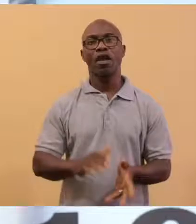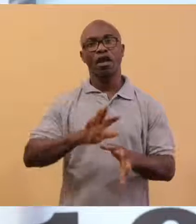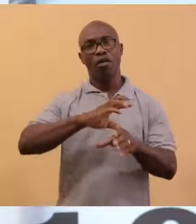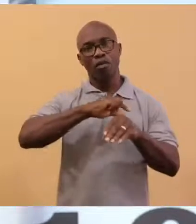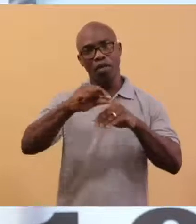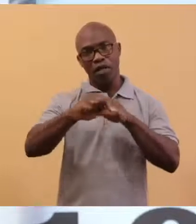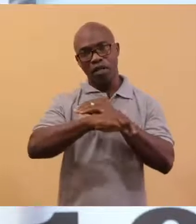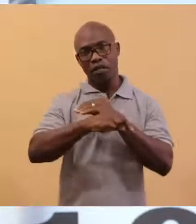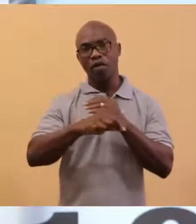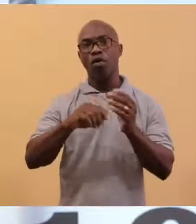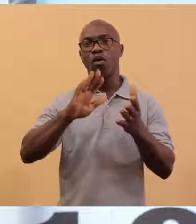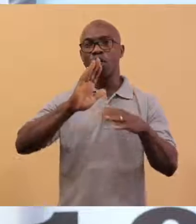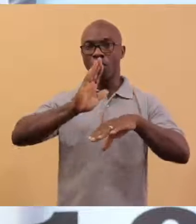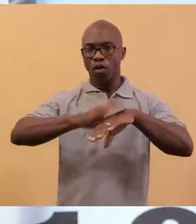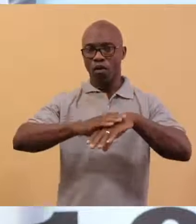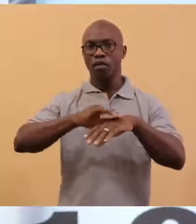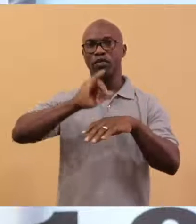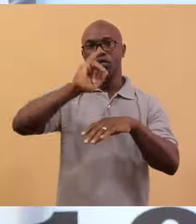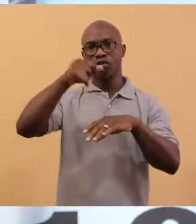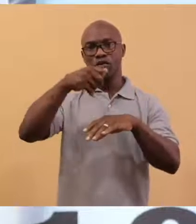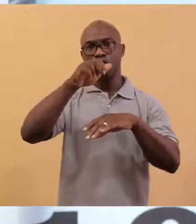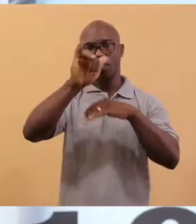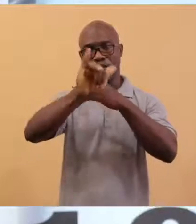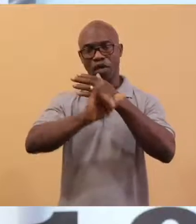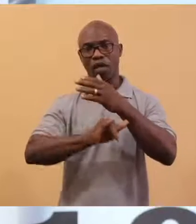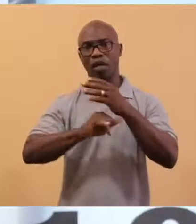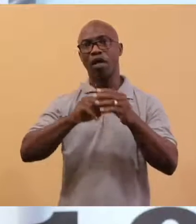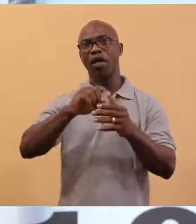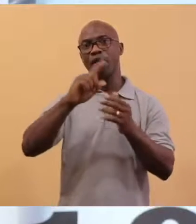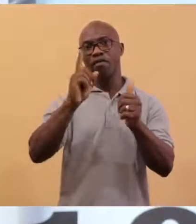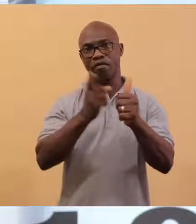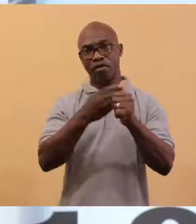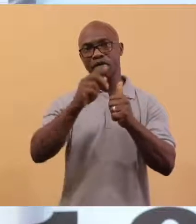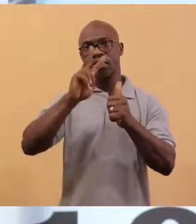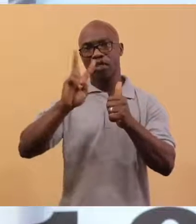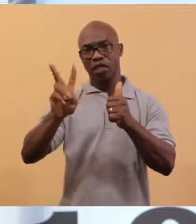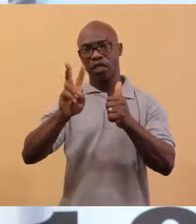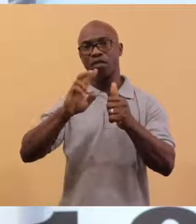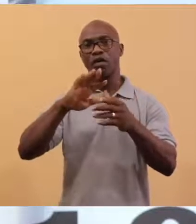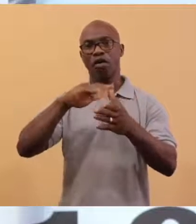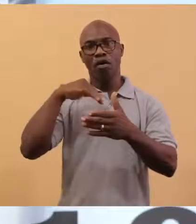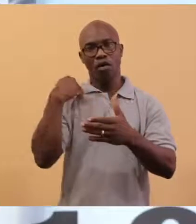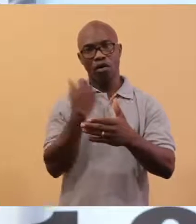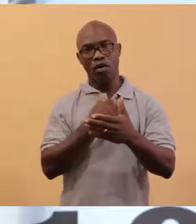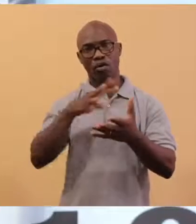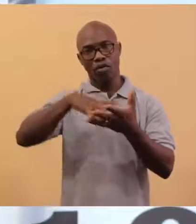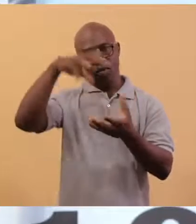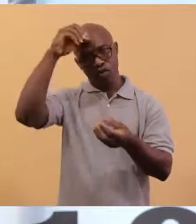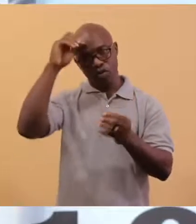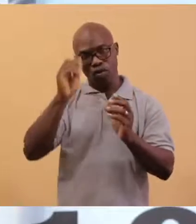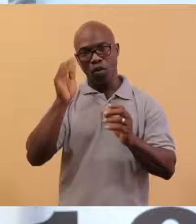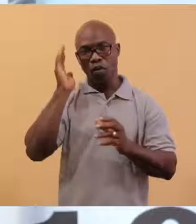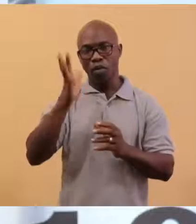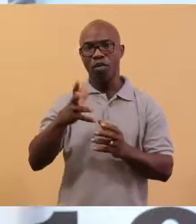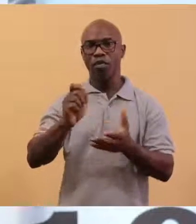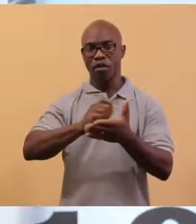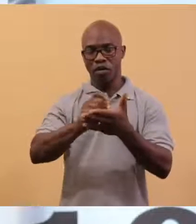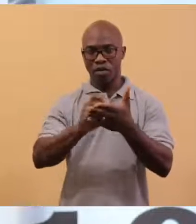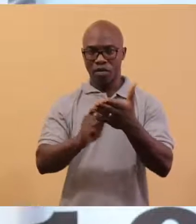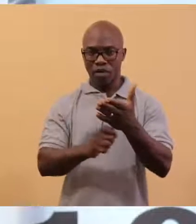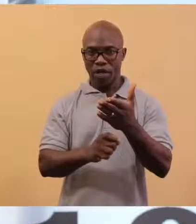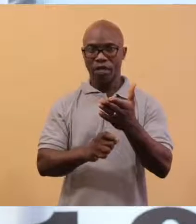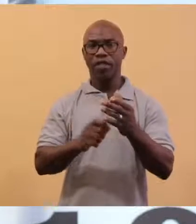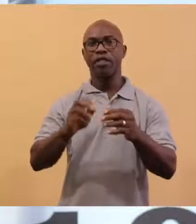fellow Guyanese, on July the 1st and 2nd, 2020, our students will be writing the National Grade 6